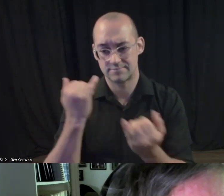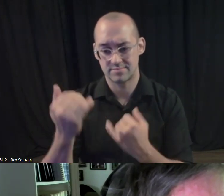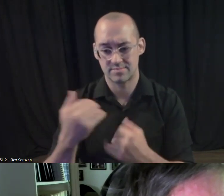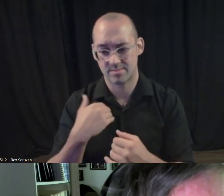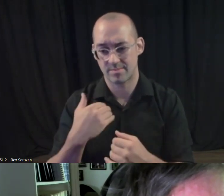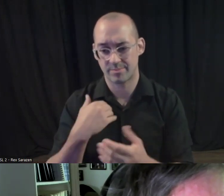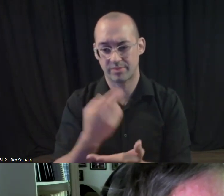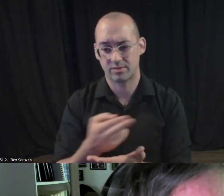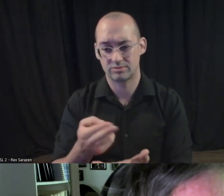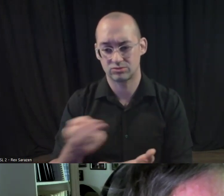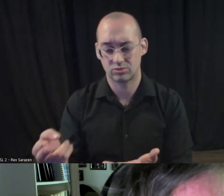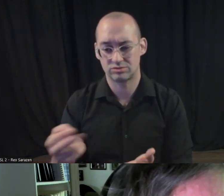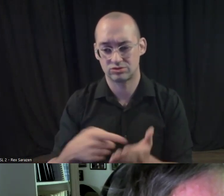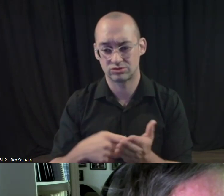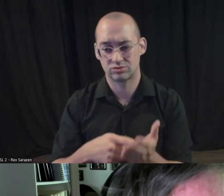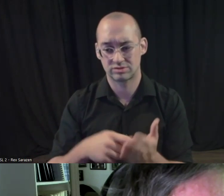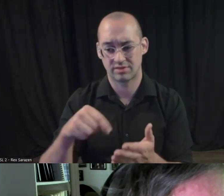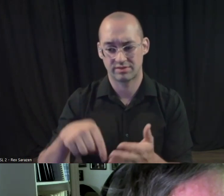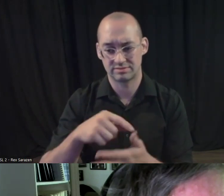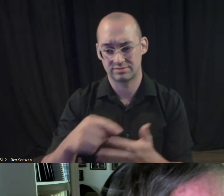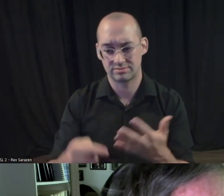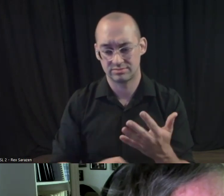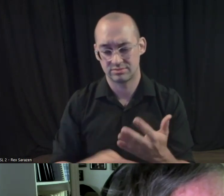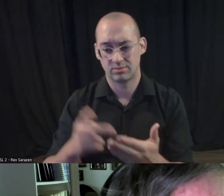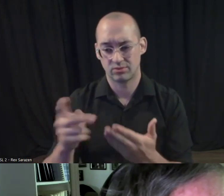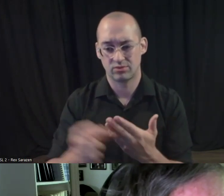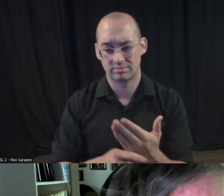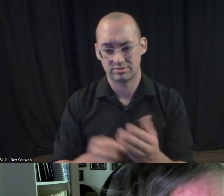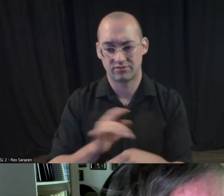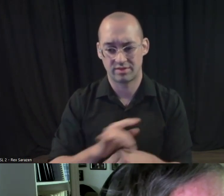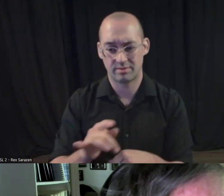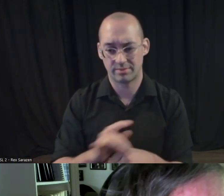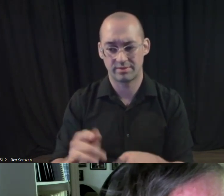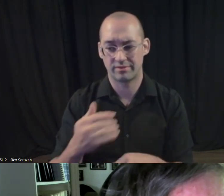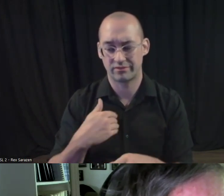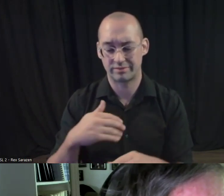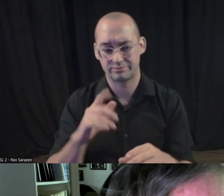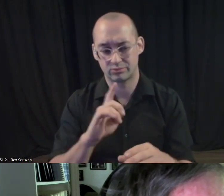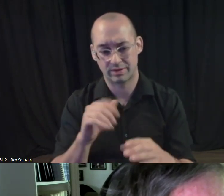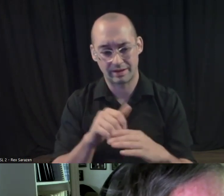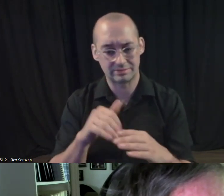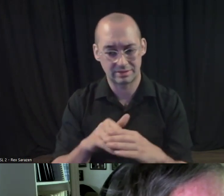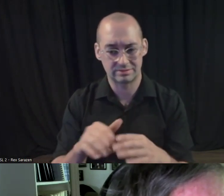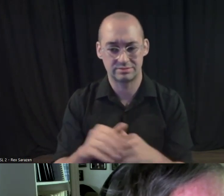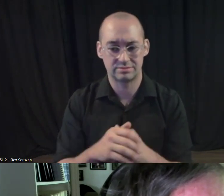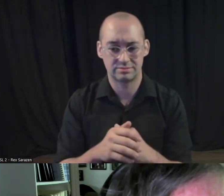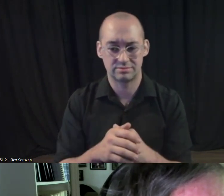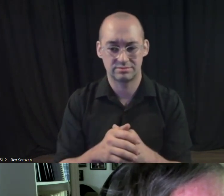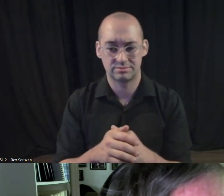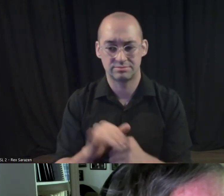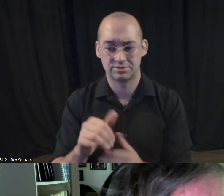resource that shows like these are all the programs that are available, these are where to access them. I think that would be